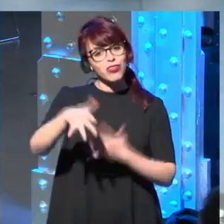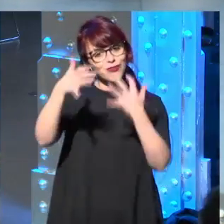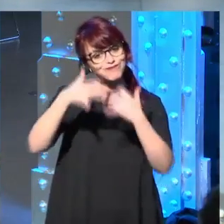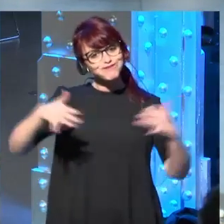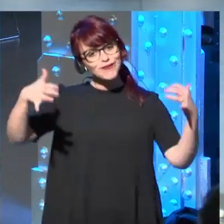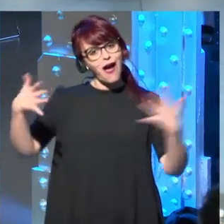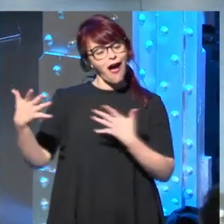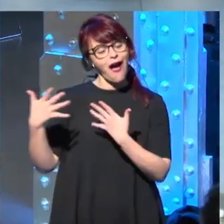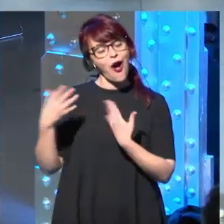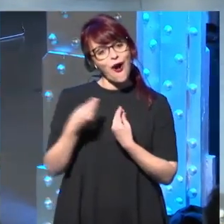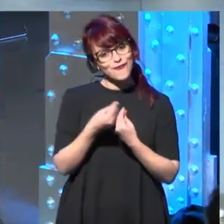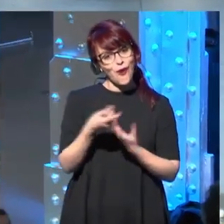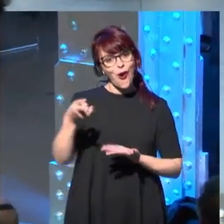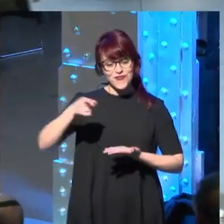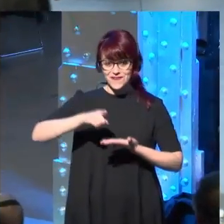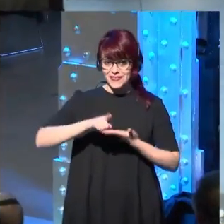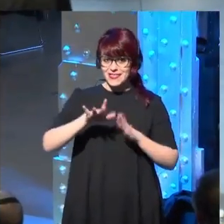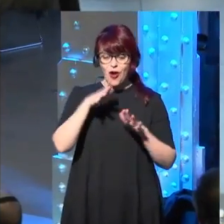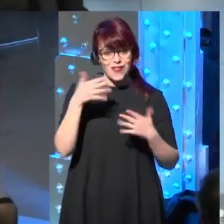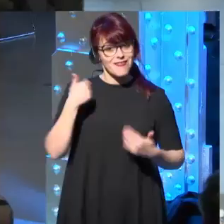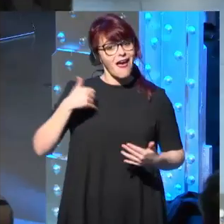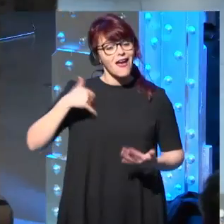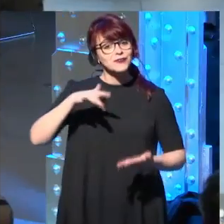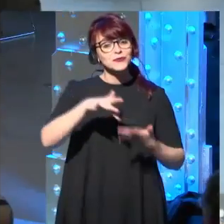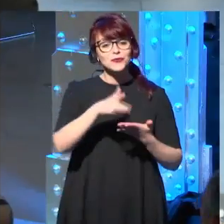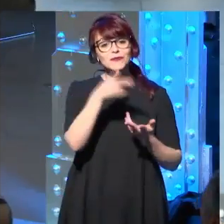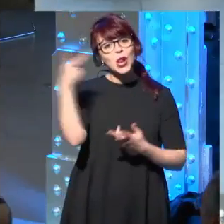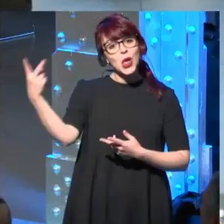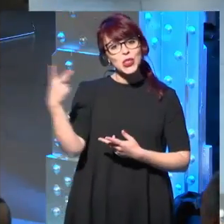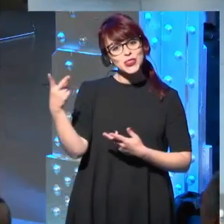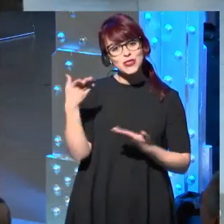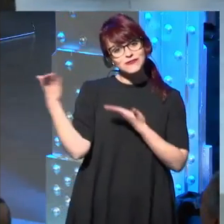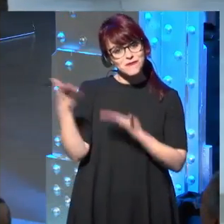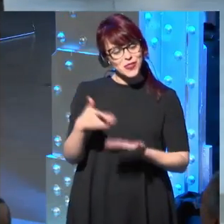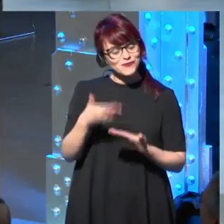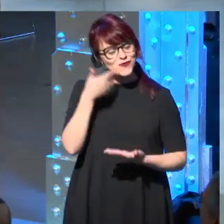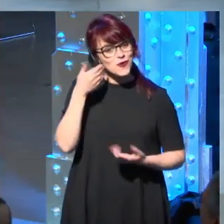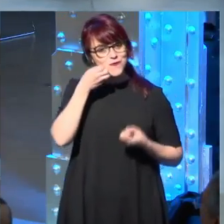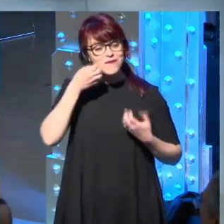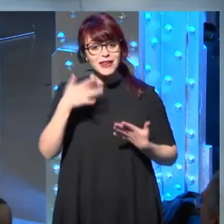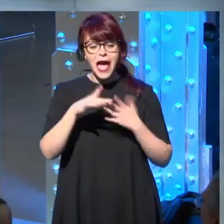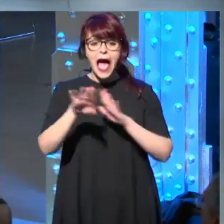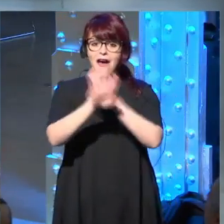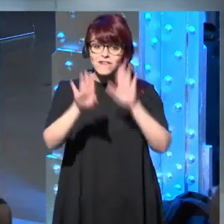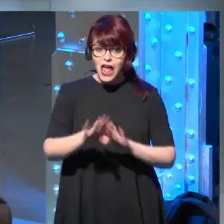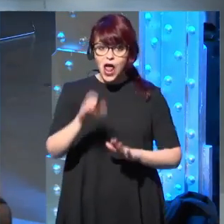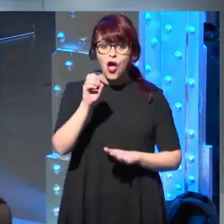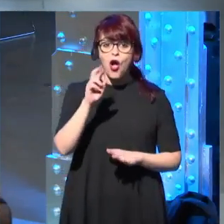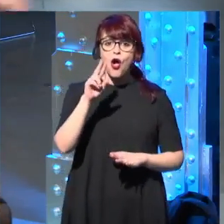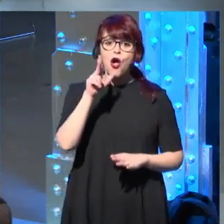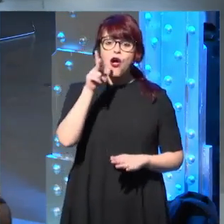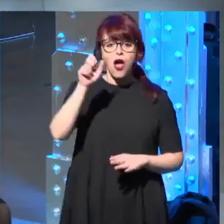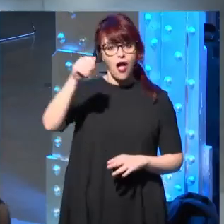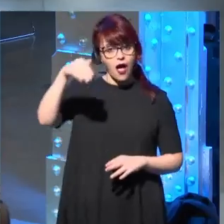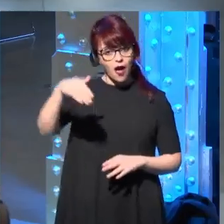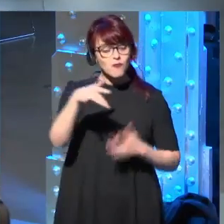welcoming us in this excellent venue. And I'm going to turn the floor over to the two guest speakers. At the